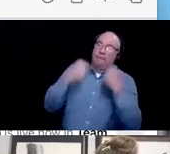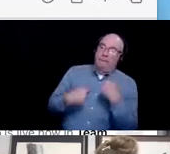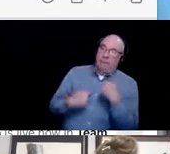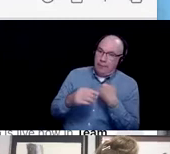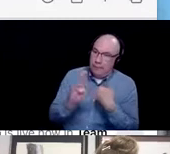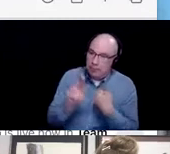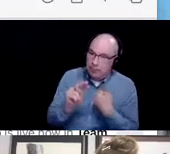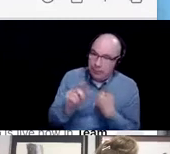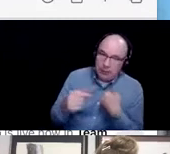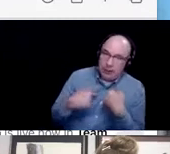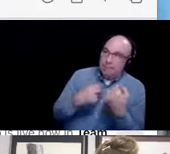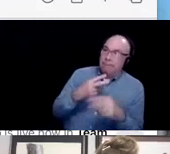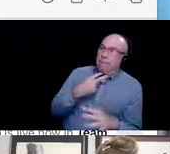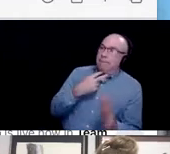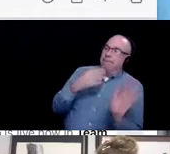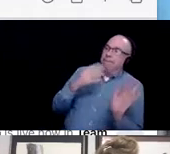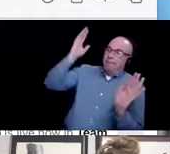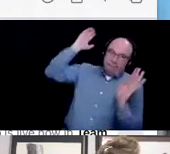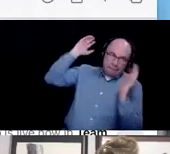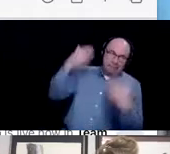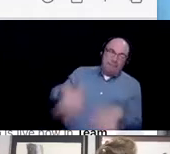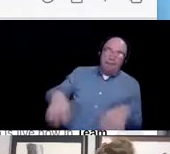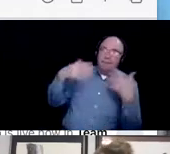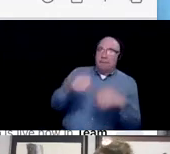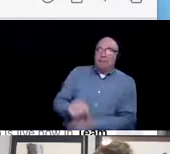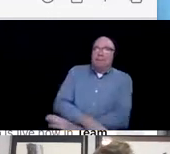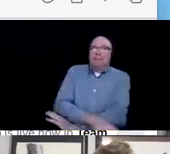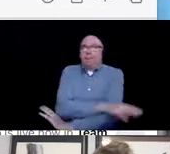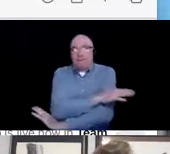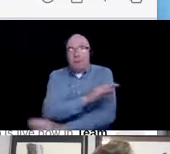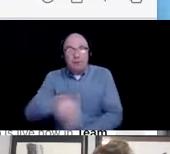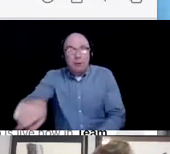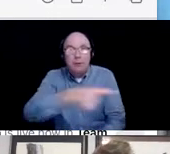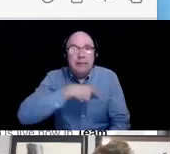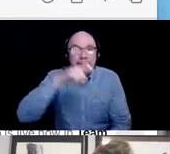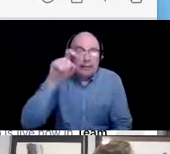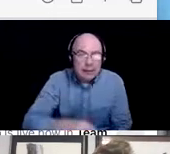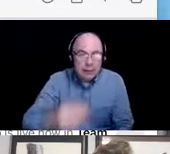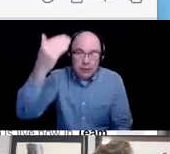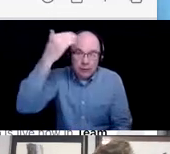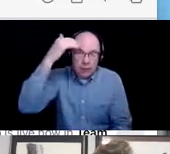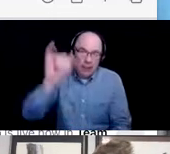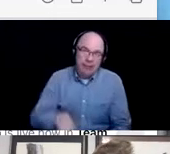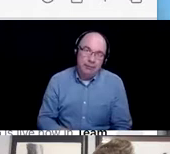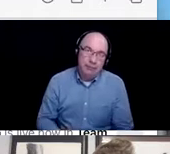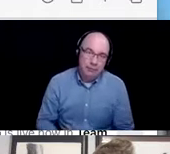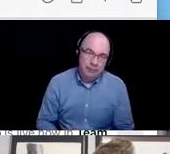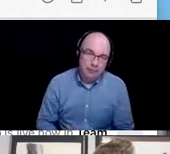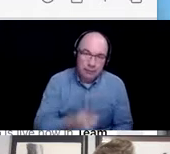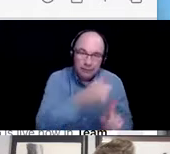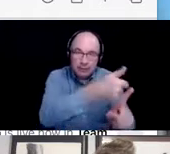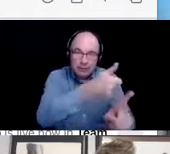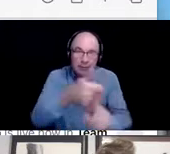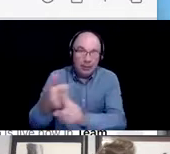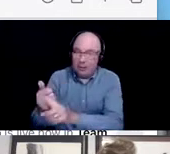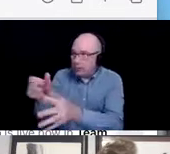and speechless because you guys, we needed to hear this tonight, didn't we? Every person that heard this